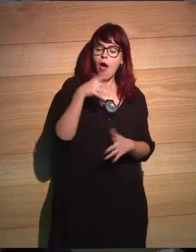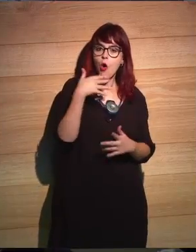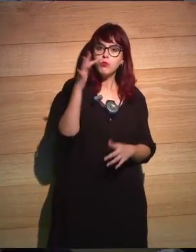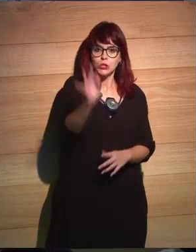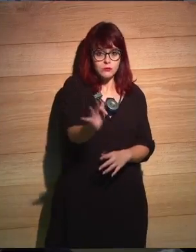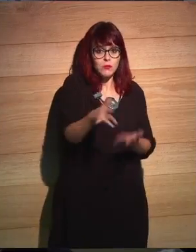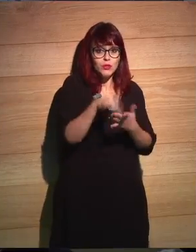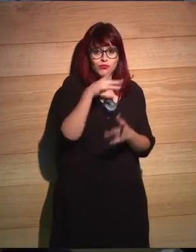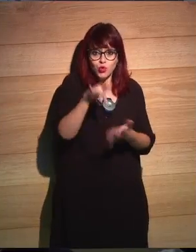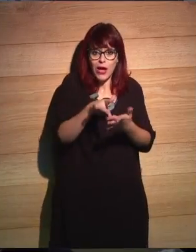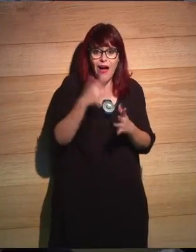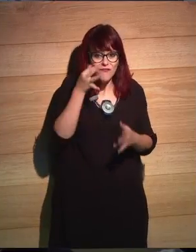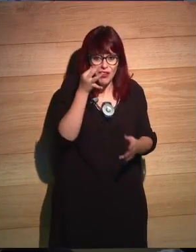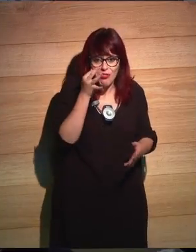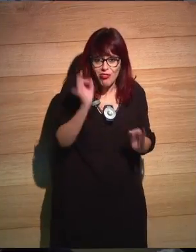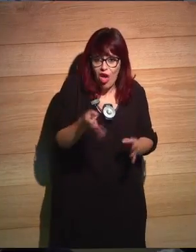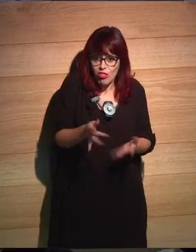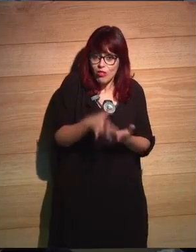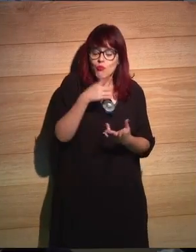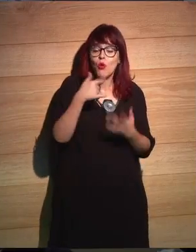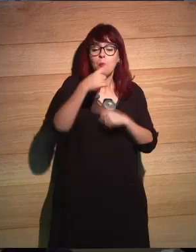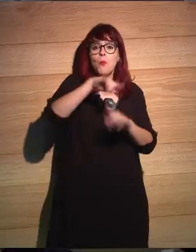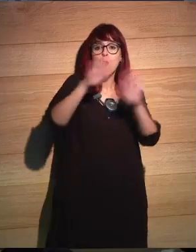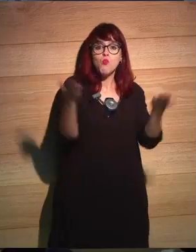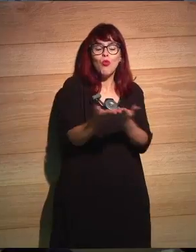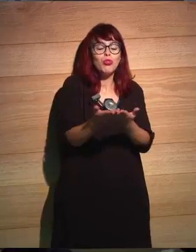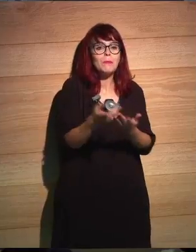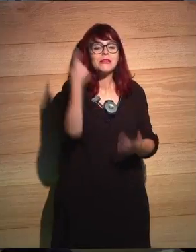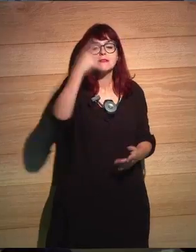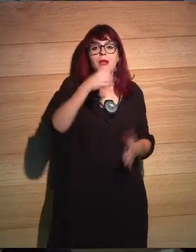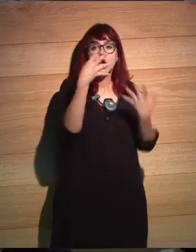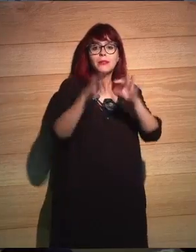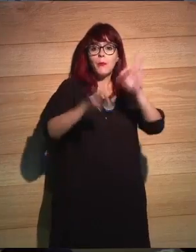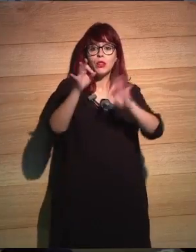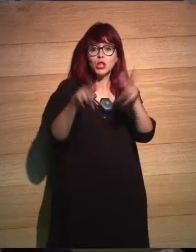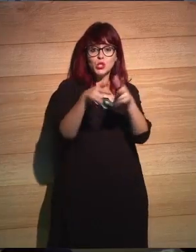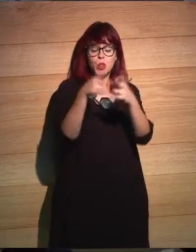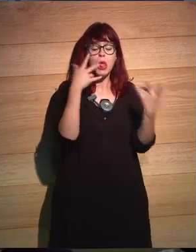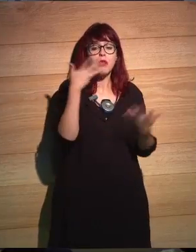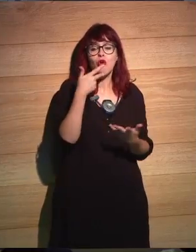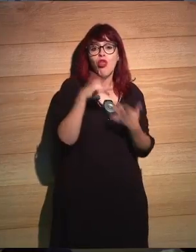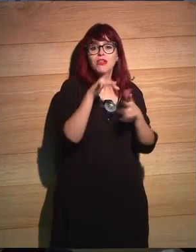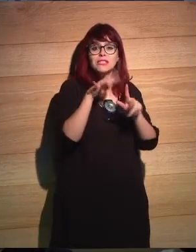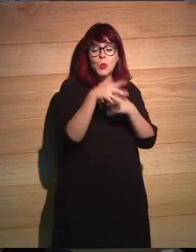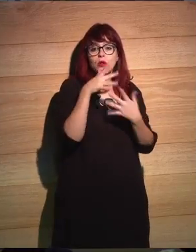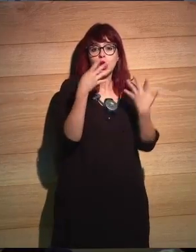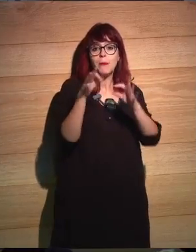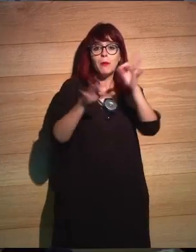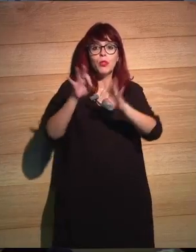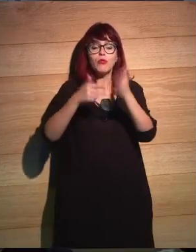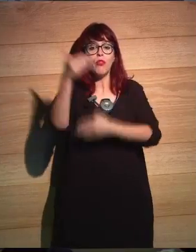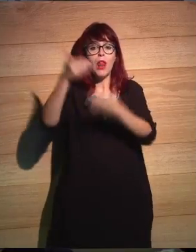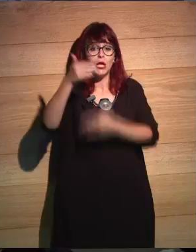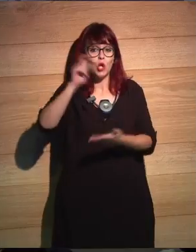happening right now, and it's very important that we are speaking about it now, because we are not aware about this. 90% of society,